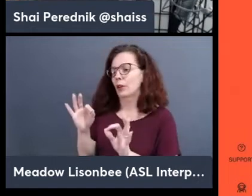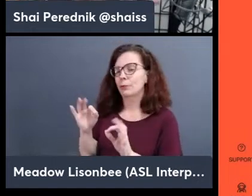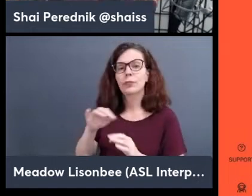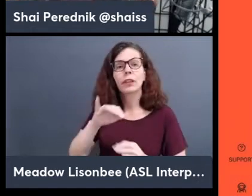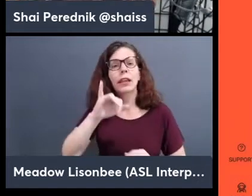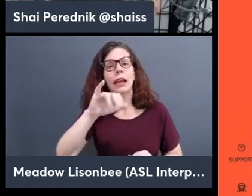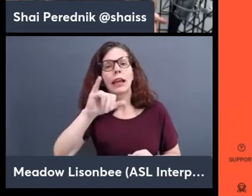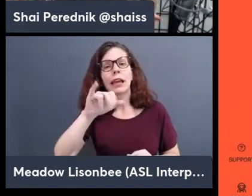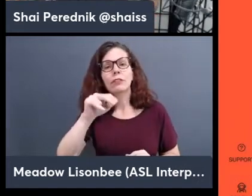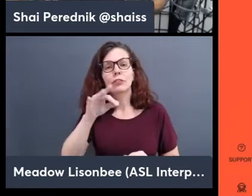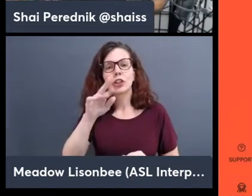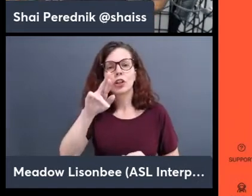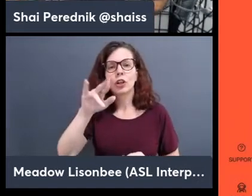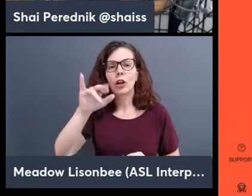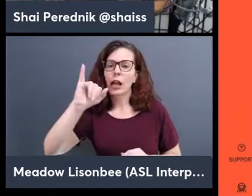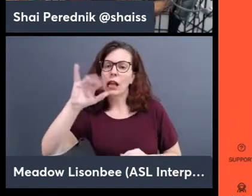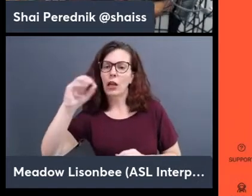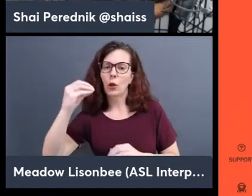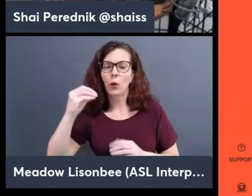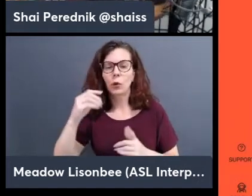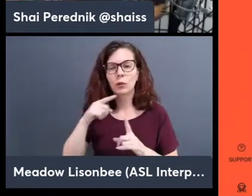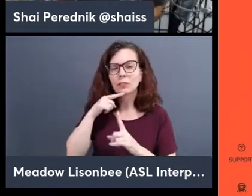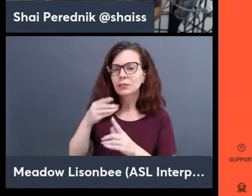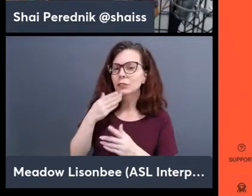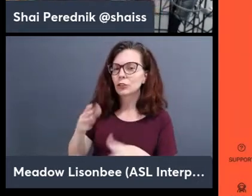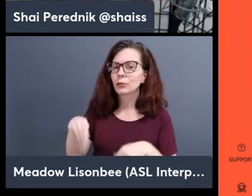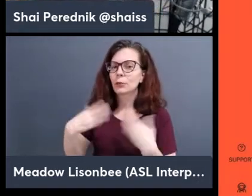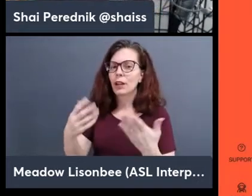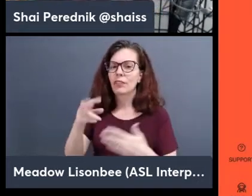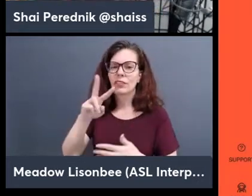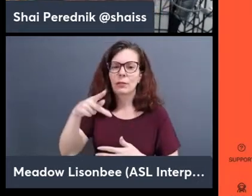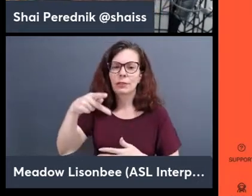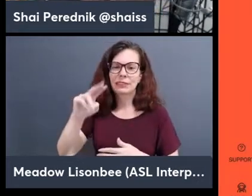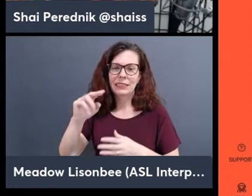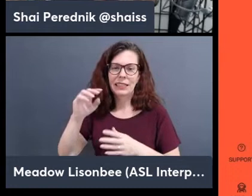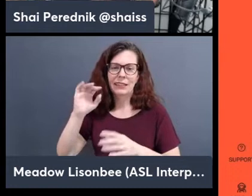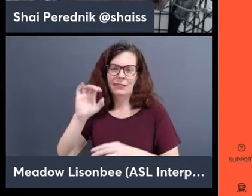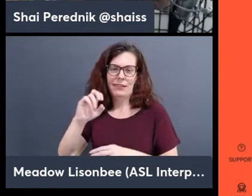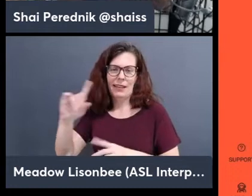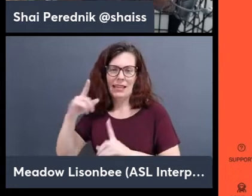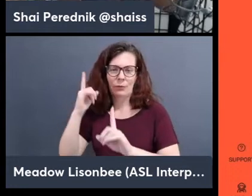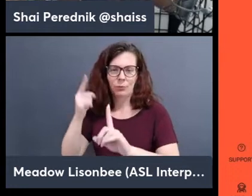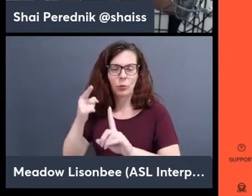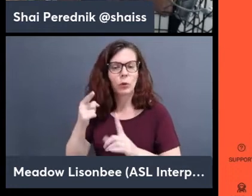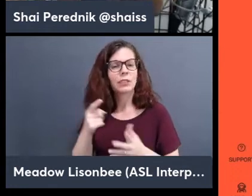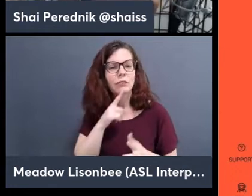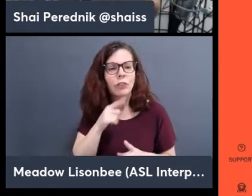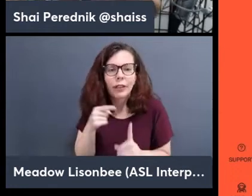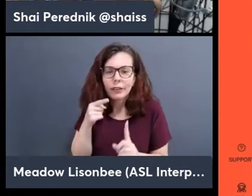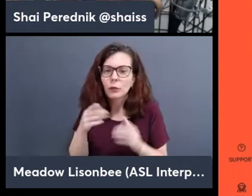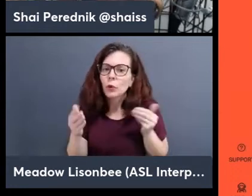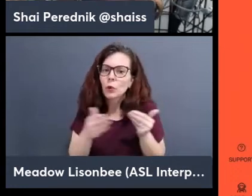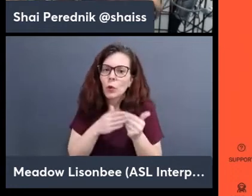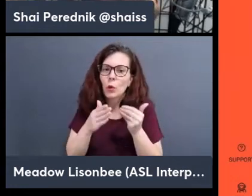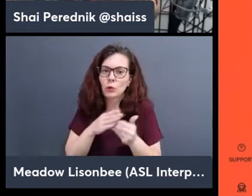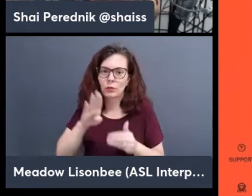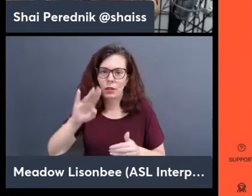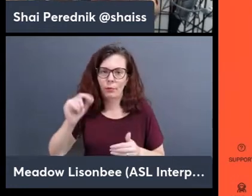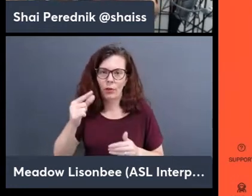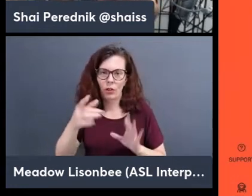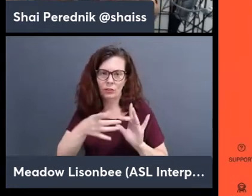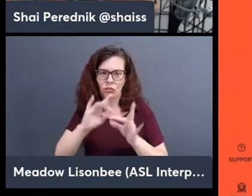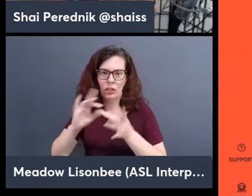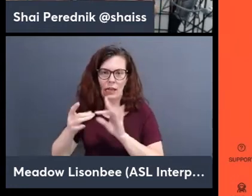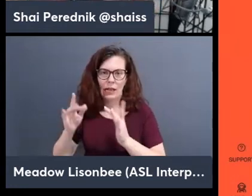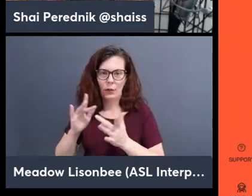Infura.io, and again, Morales does a great job of providing an RPC endpoint. The main thing that you're trying to do is you're trying to get closer to the blockchain network as your